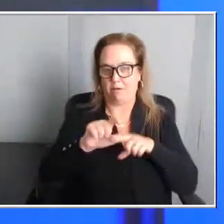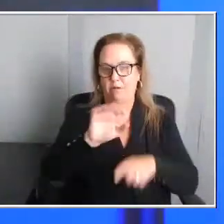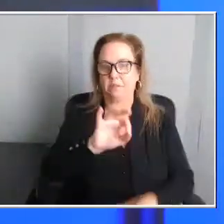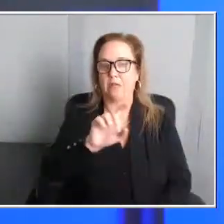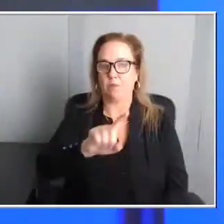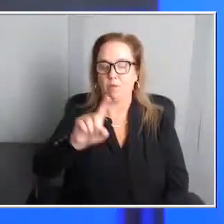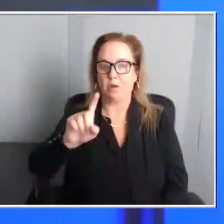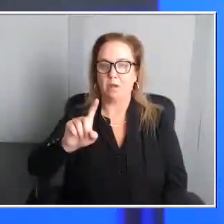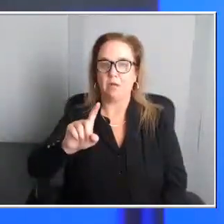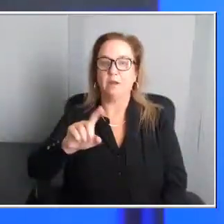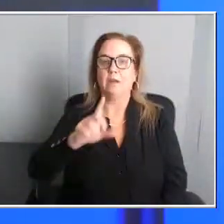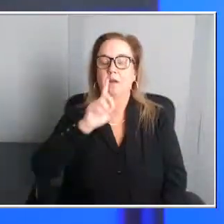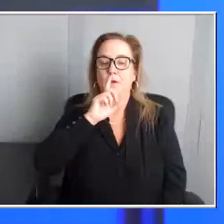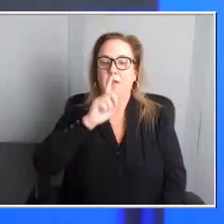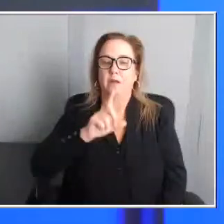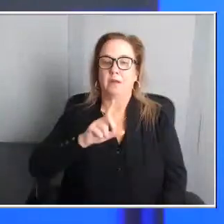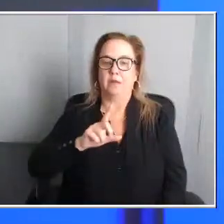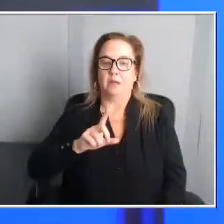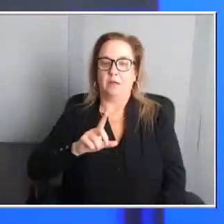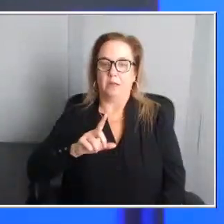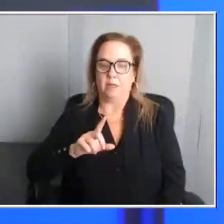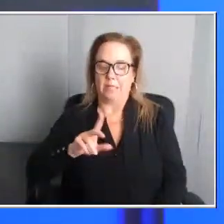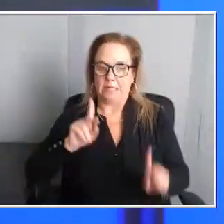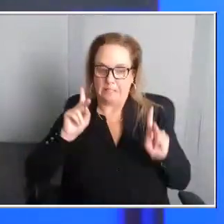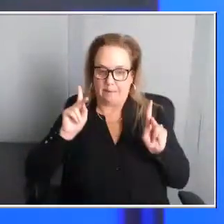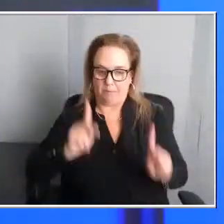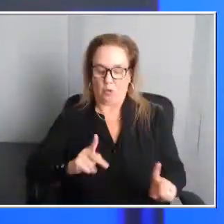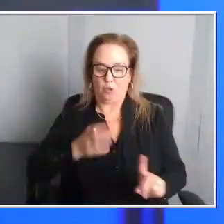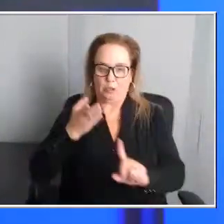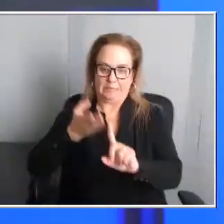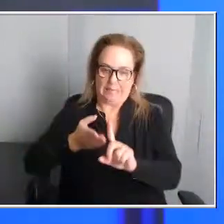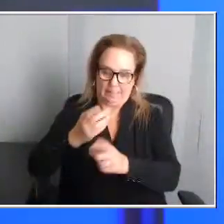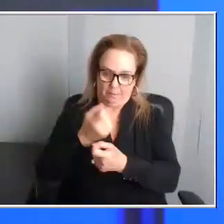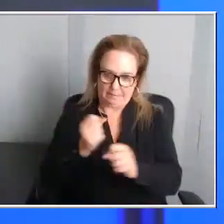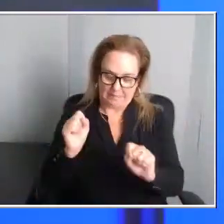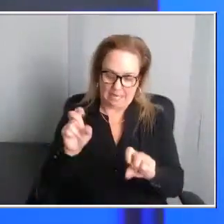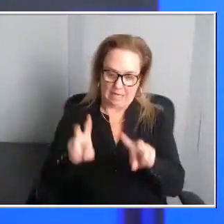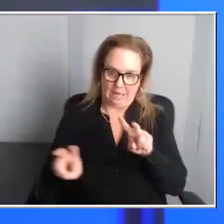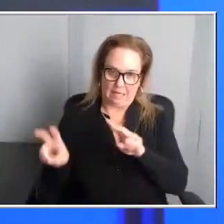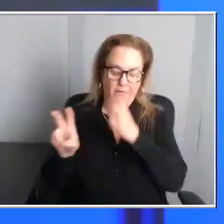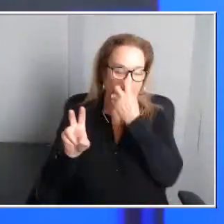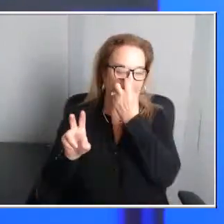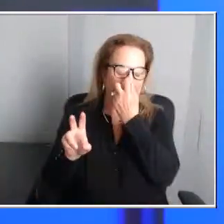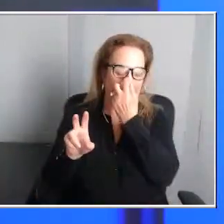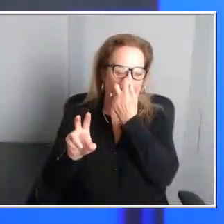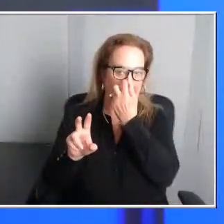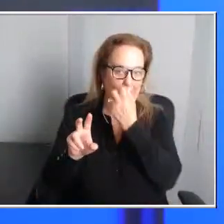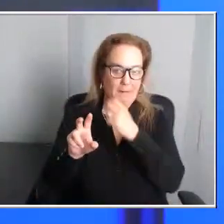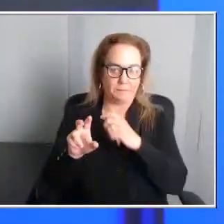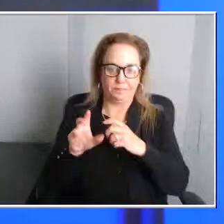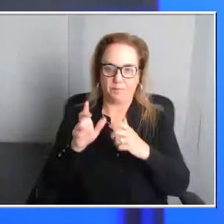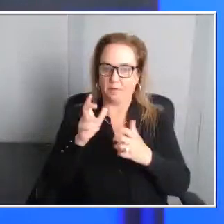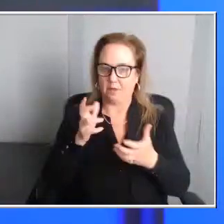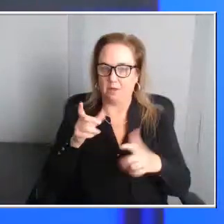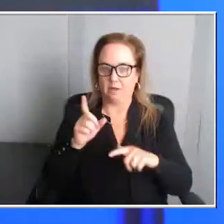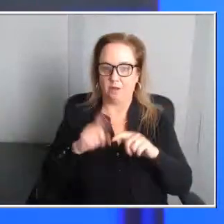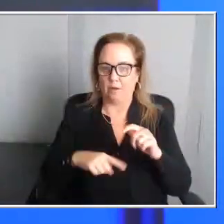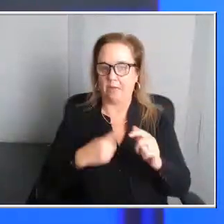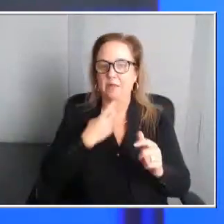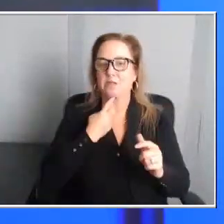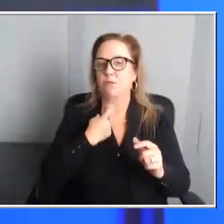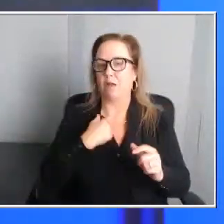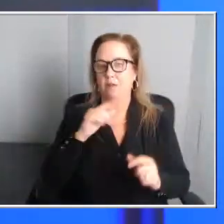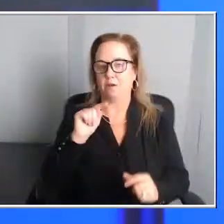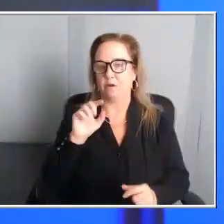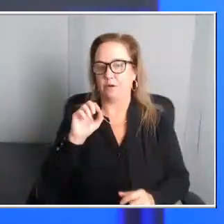really it's just an overall keeping the person safe and keeping an eye on the watch. You don't want to put you cannot swallow your tongue. That's not a